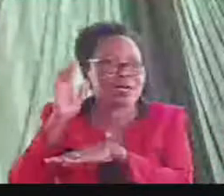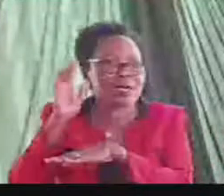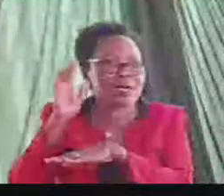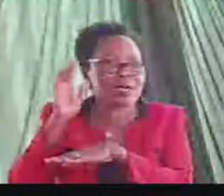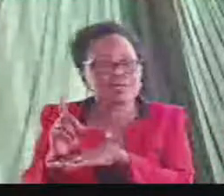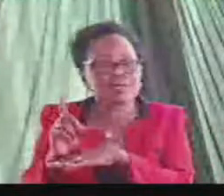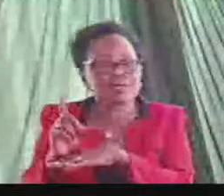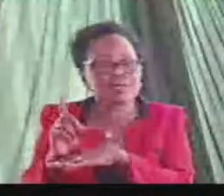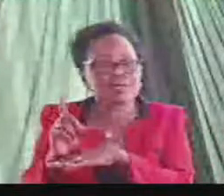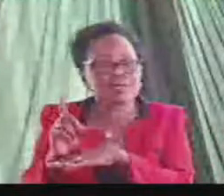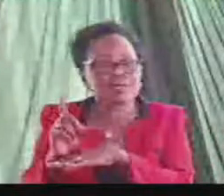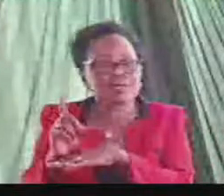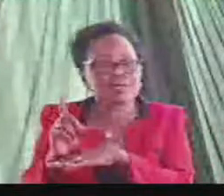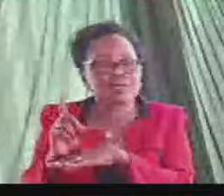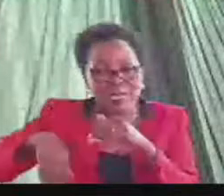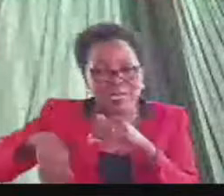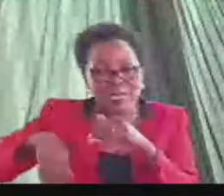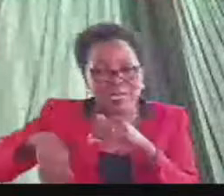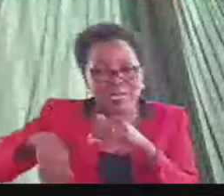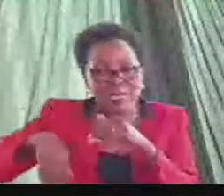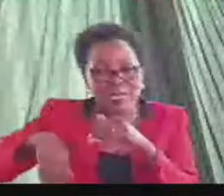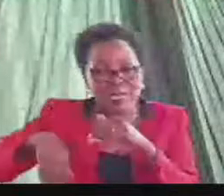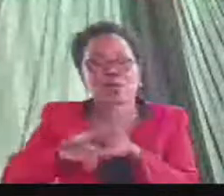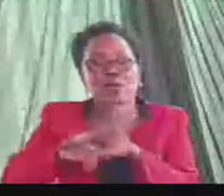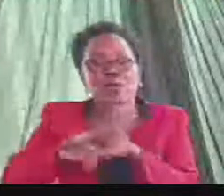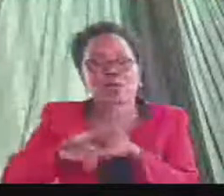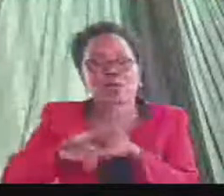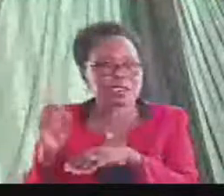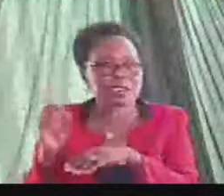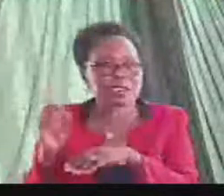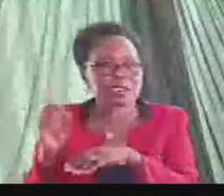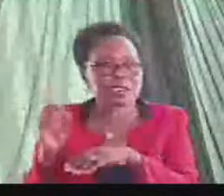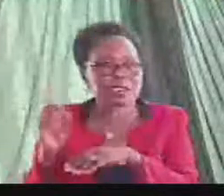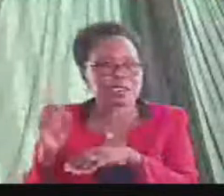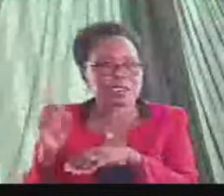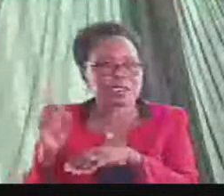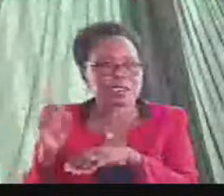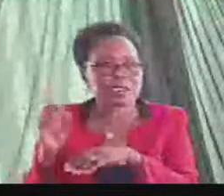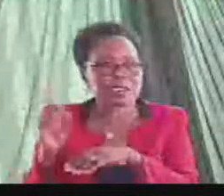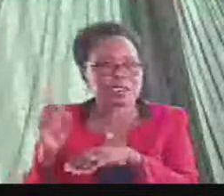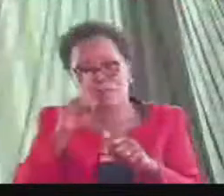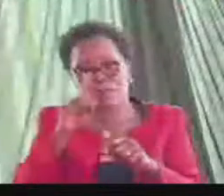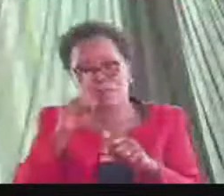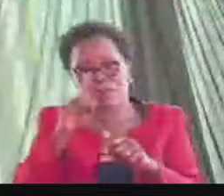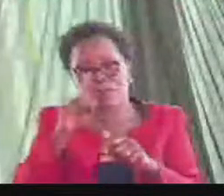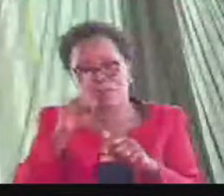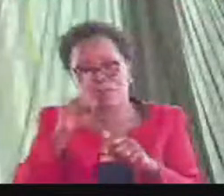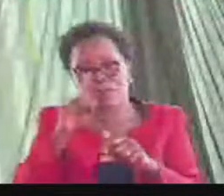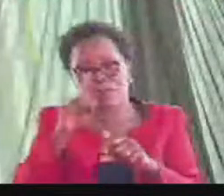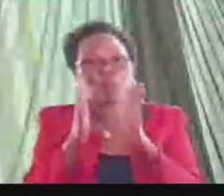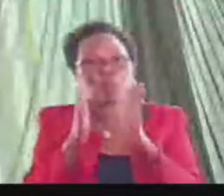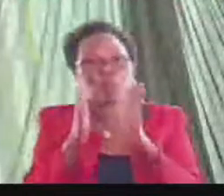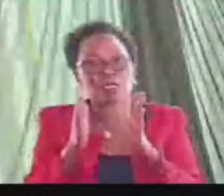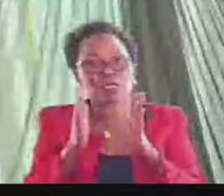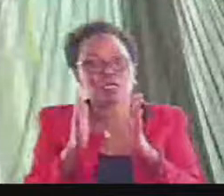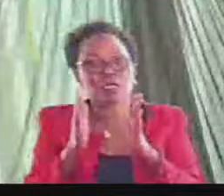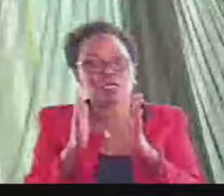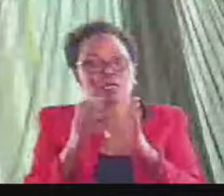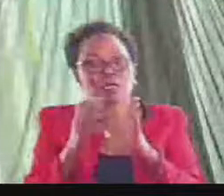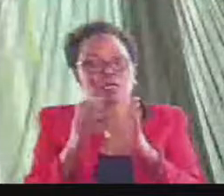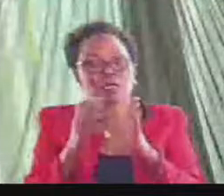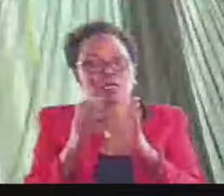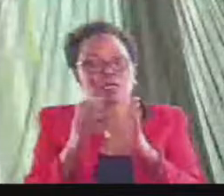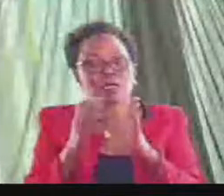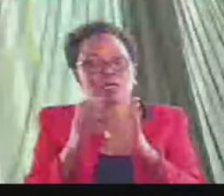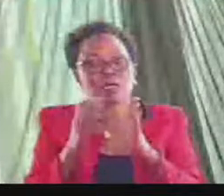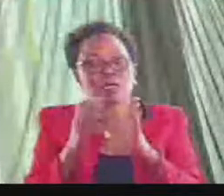getting hearing date. But I can say we have improved. When we used to practice by March, the diary for the year is